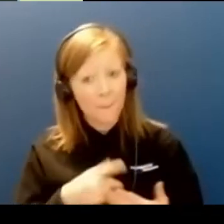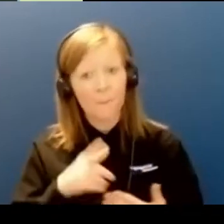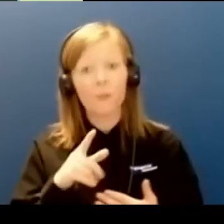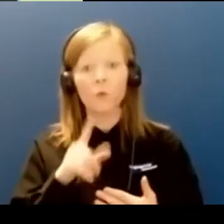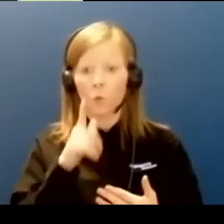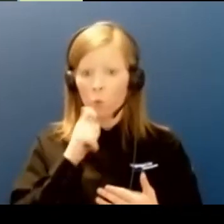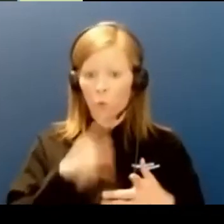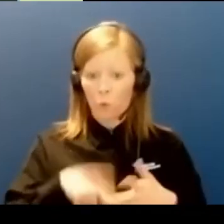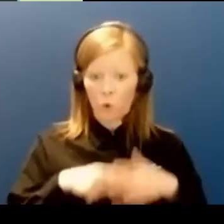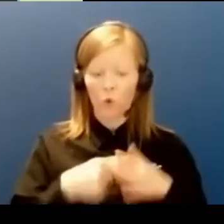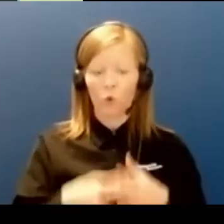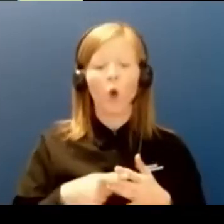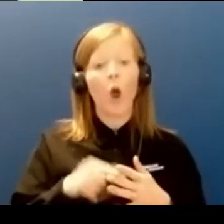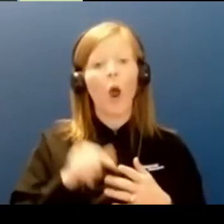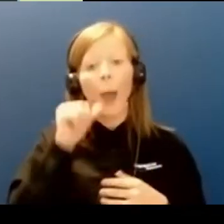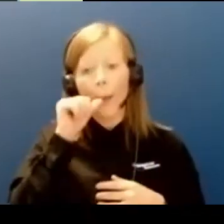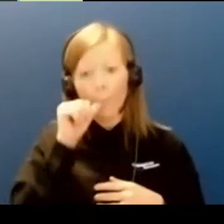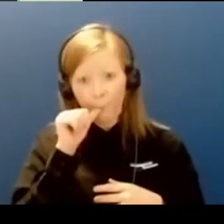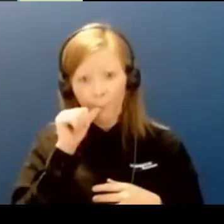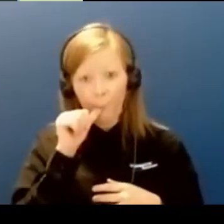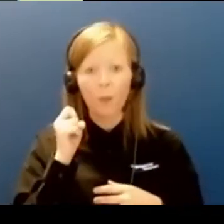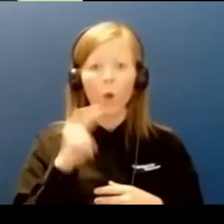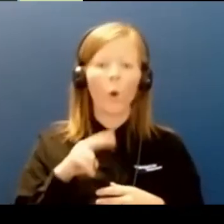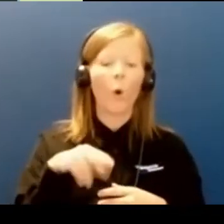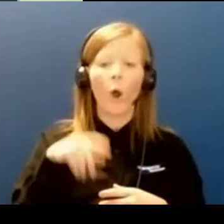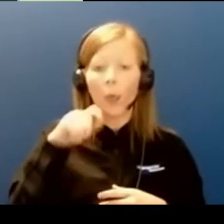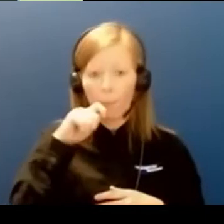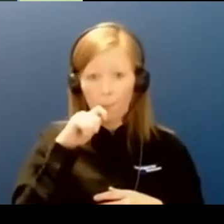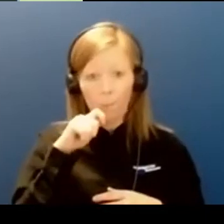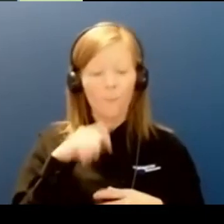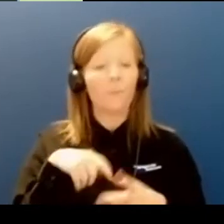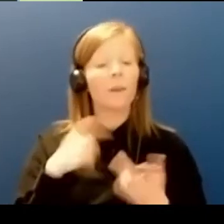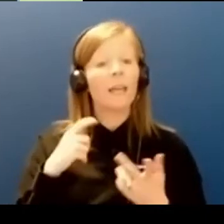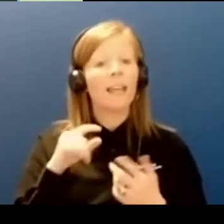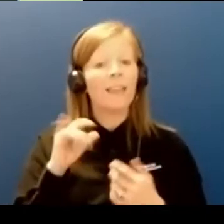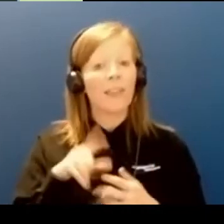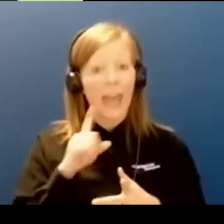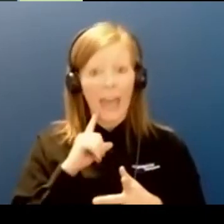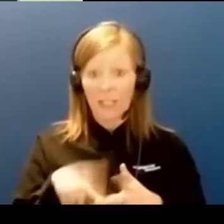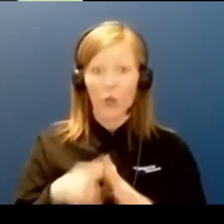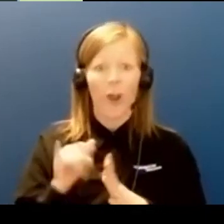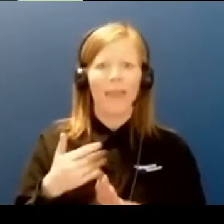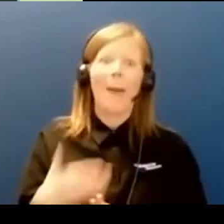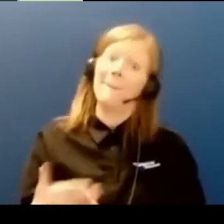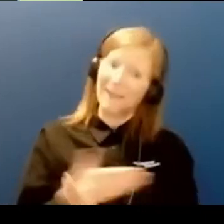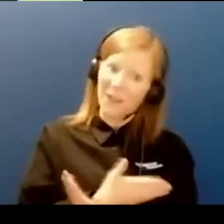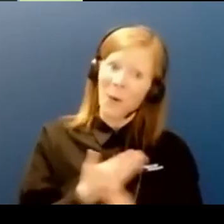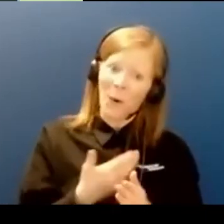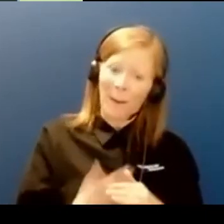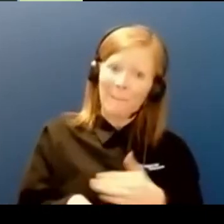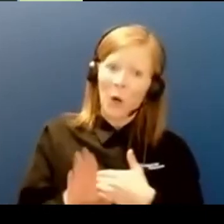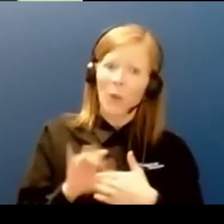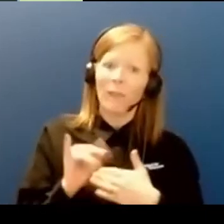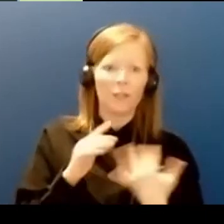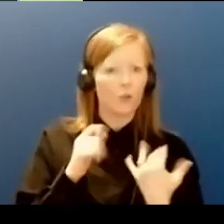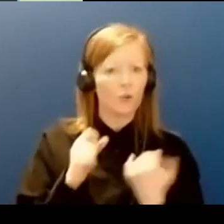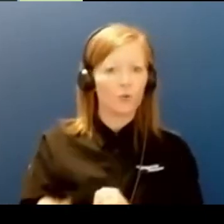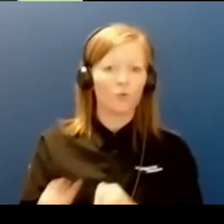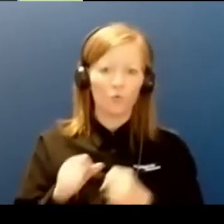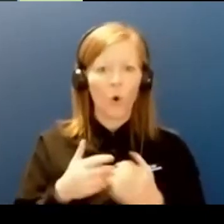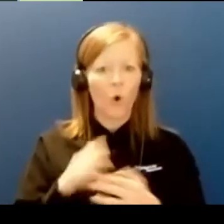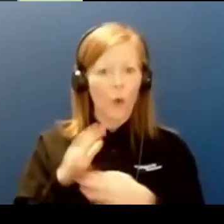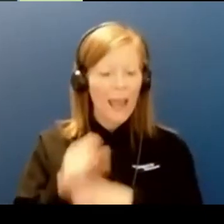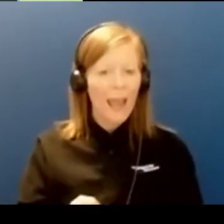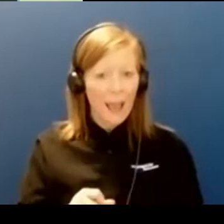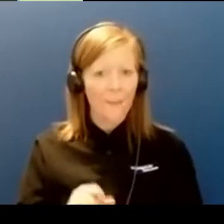their fingers or the thumb, we know that they start this even before birth. So it's a strong habit. But